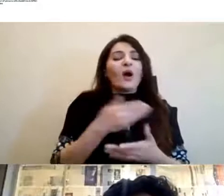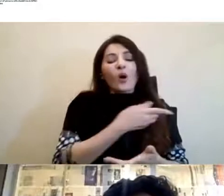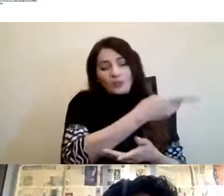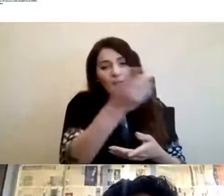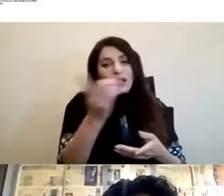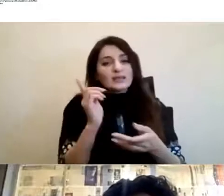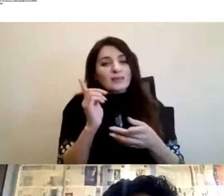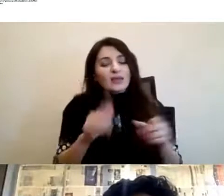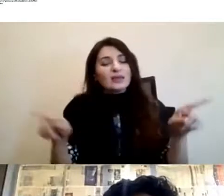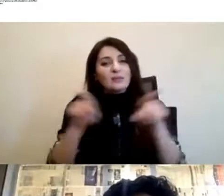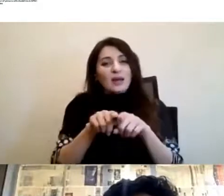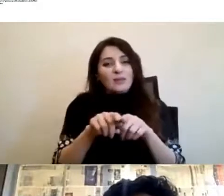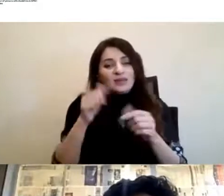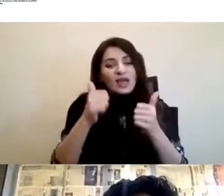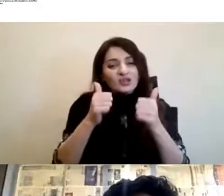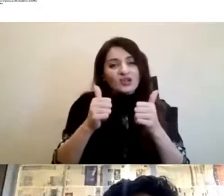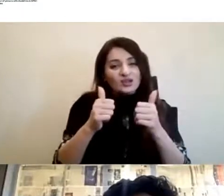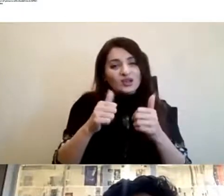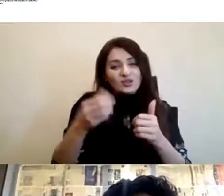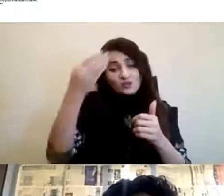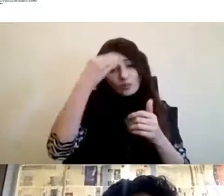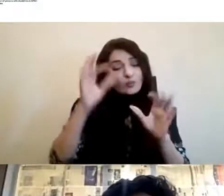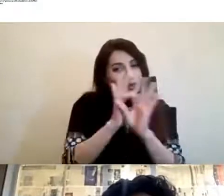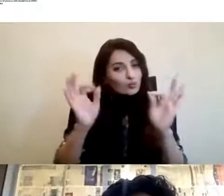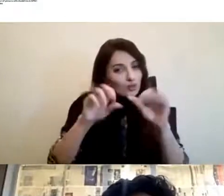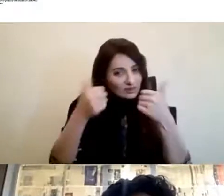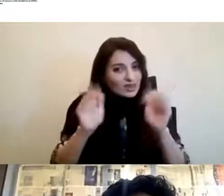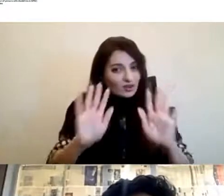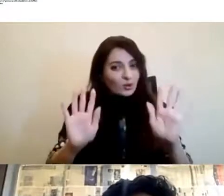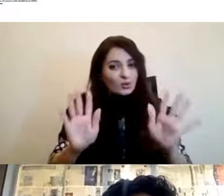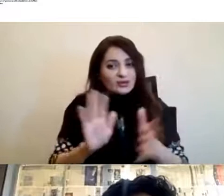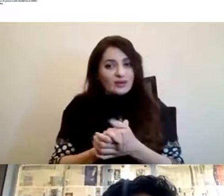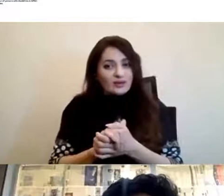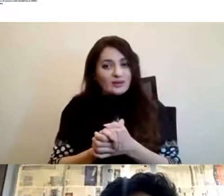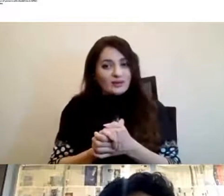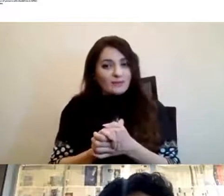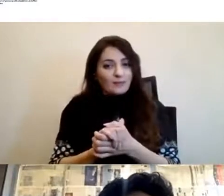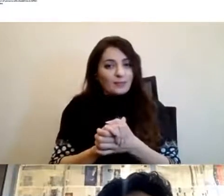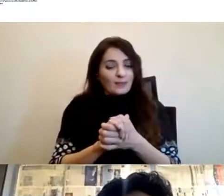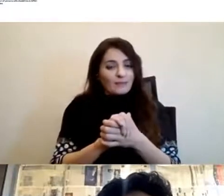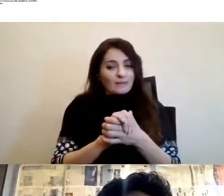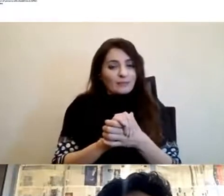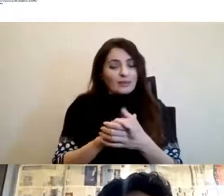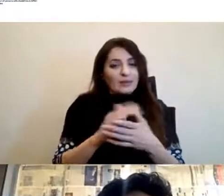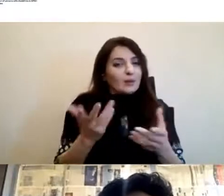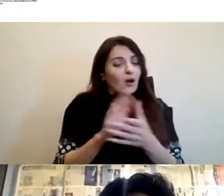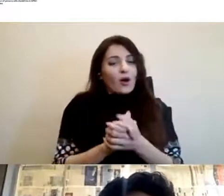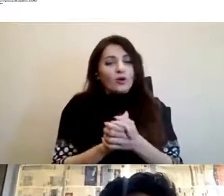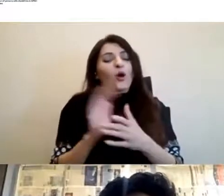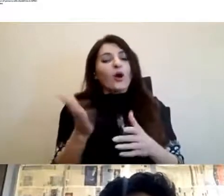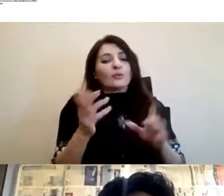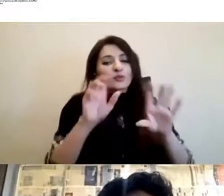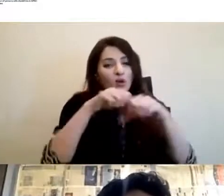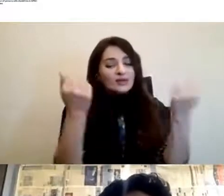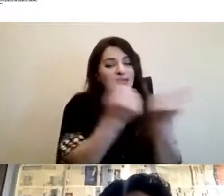that was certainly an unprompted remark and comment that came from an organization we work with. And,